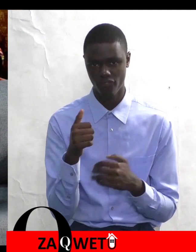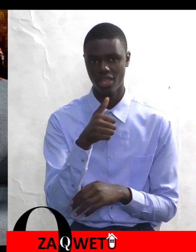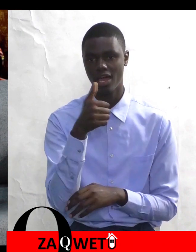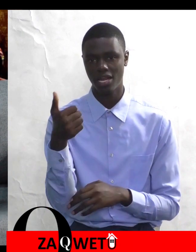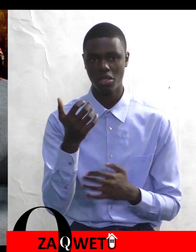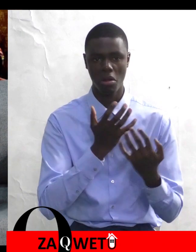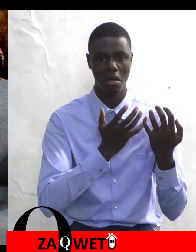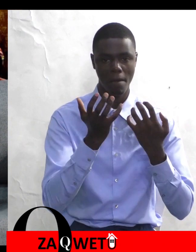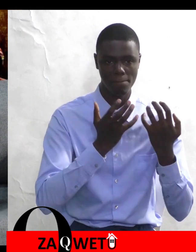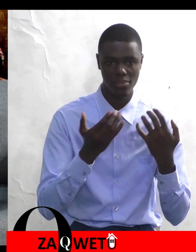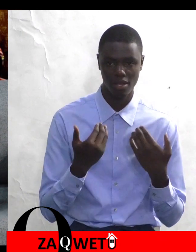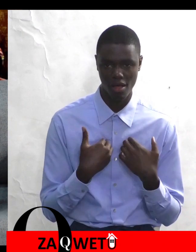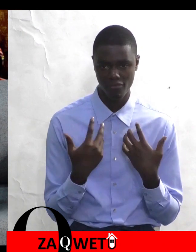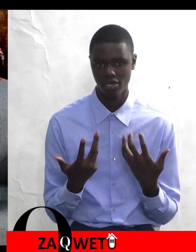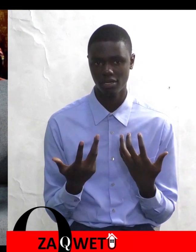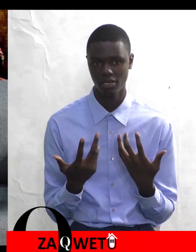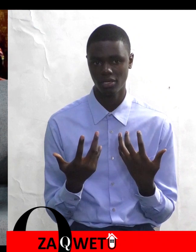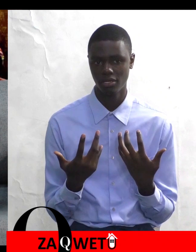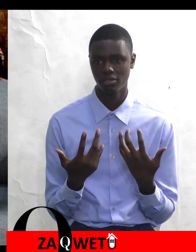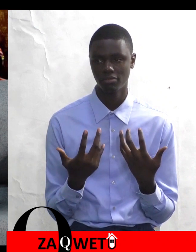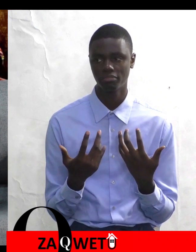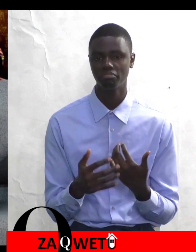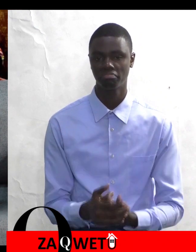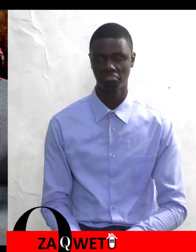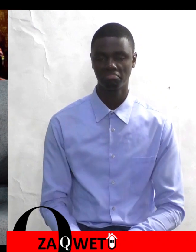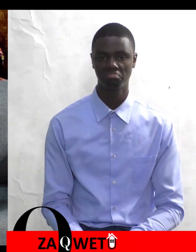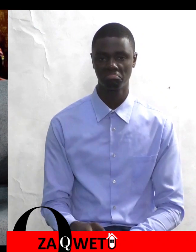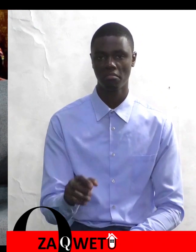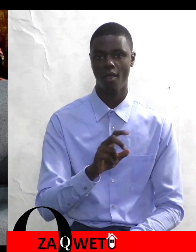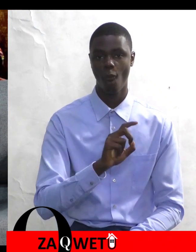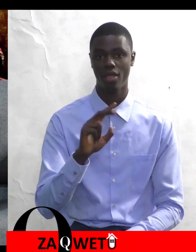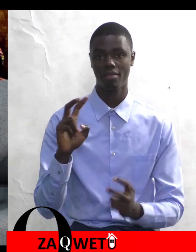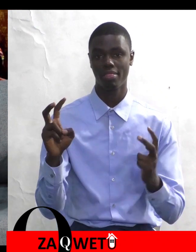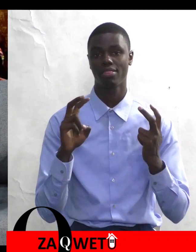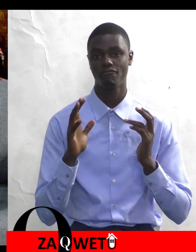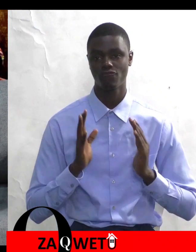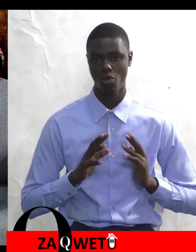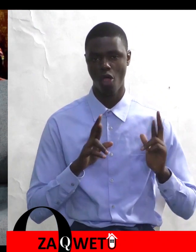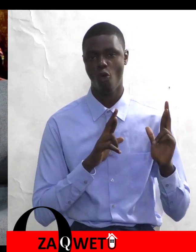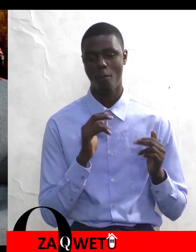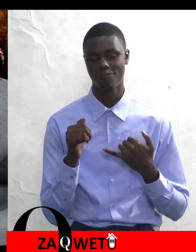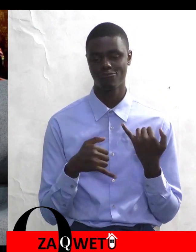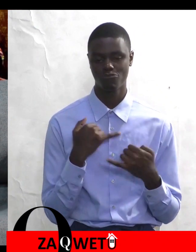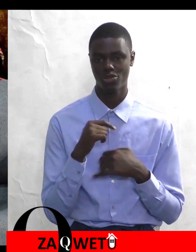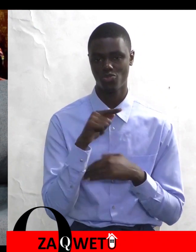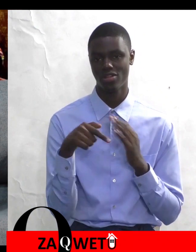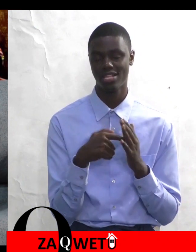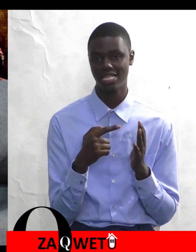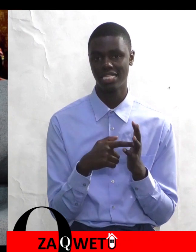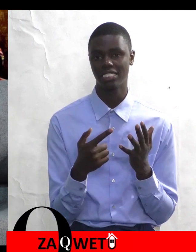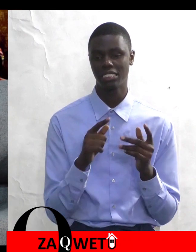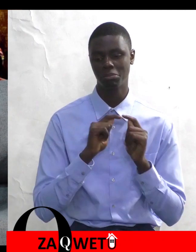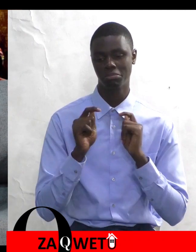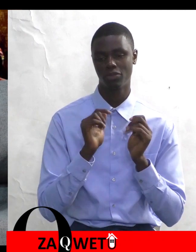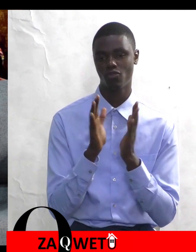kwa government. Kuna wenye wako kwa biashara zao. Yeah. So, yeah. Okay, okay mtazamaji, I